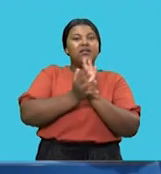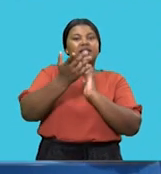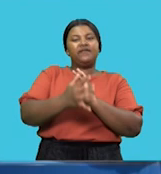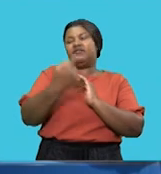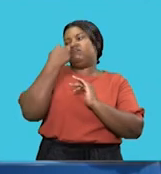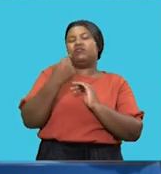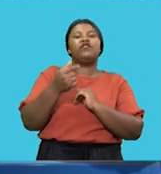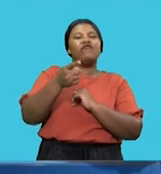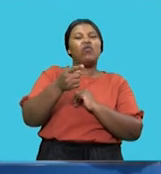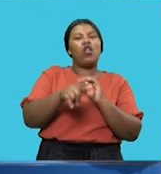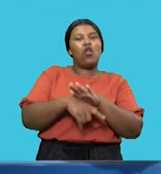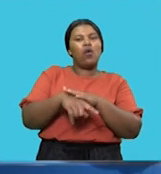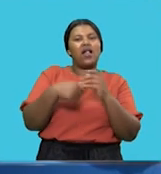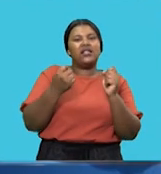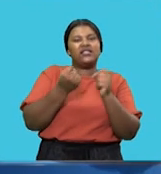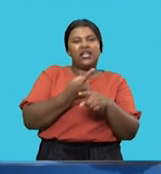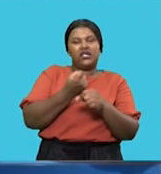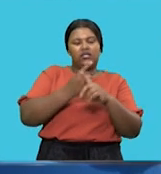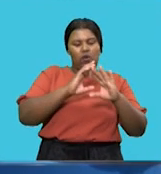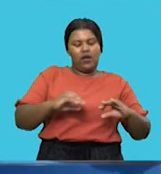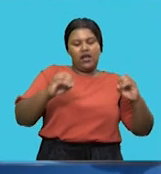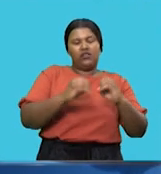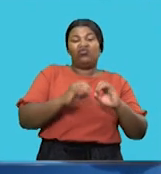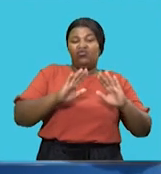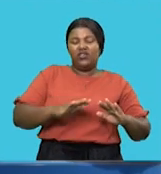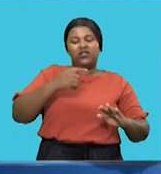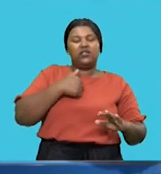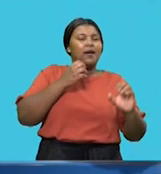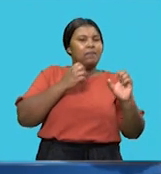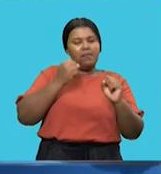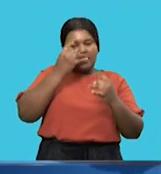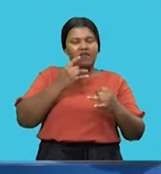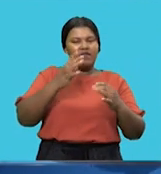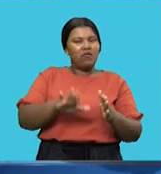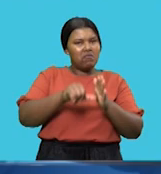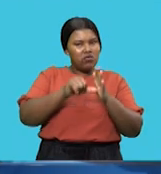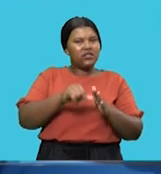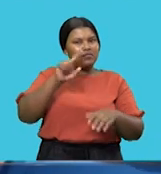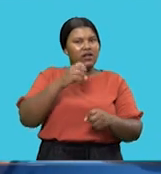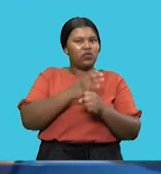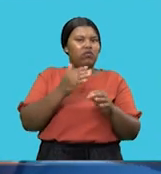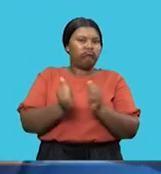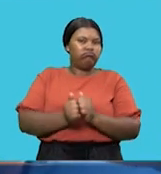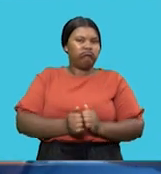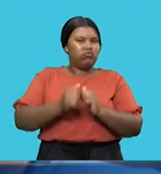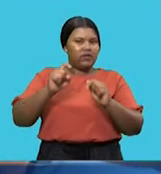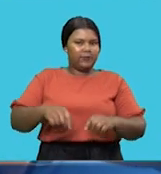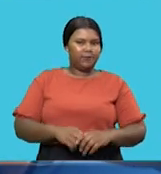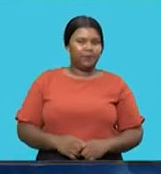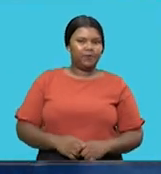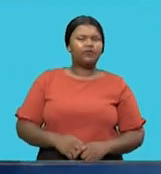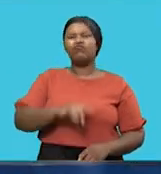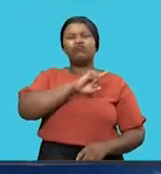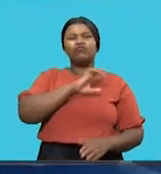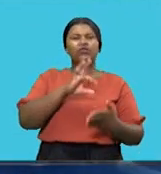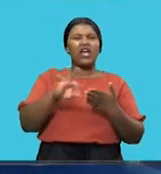local taxi association and to tell them of the importance and how we want to work together. Why are we cleaning?